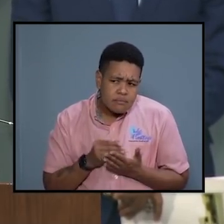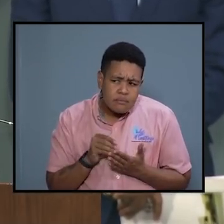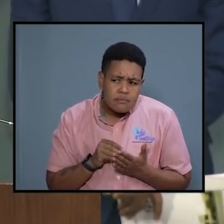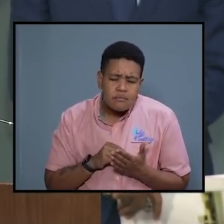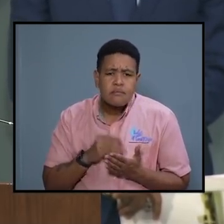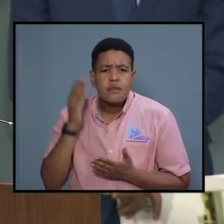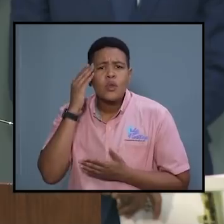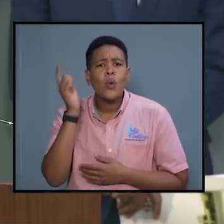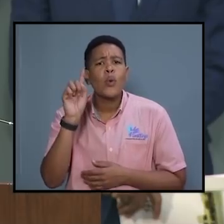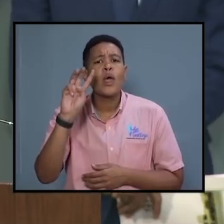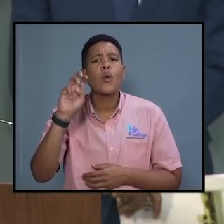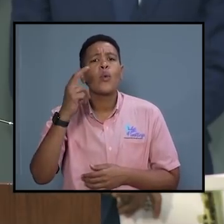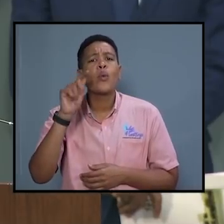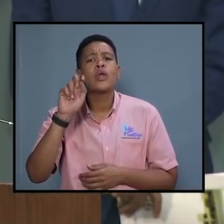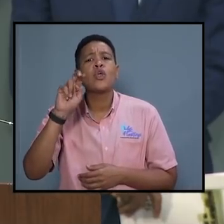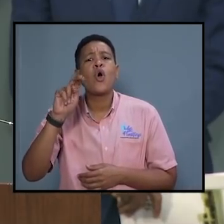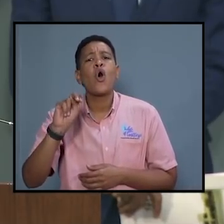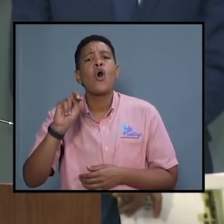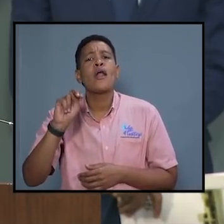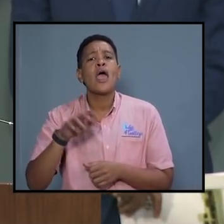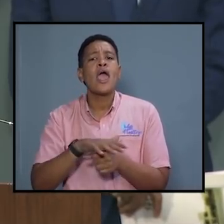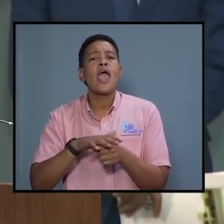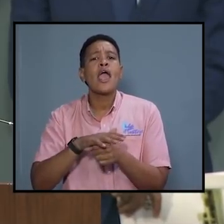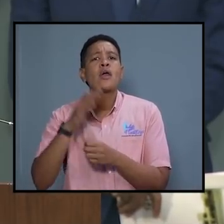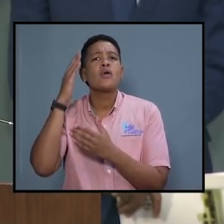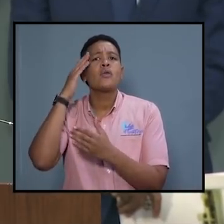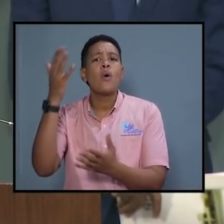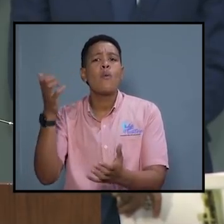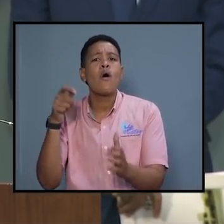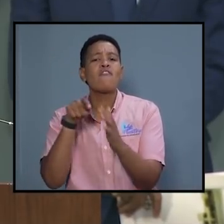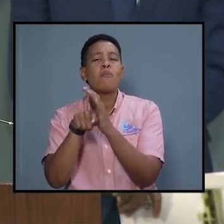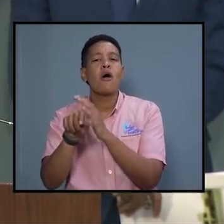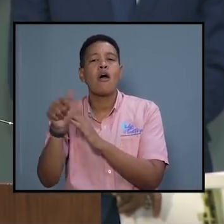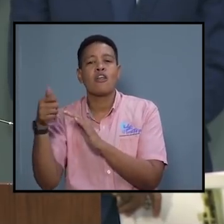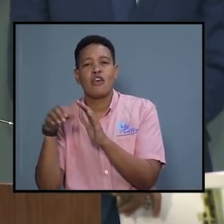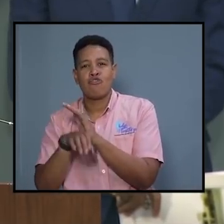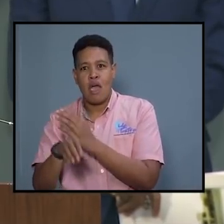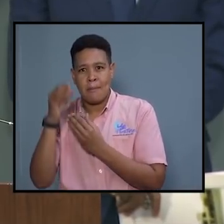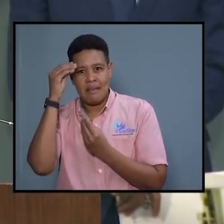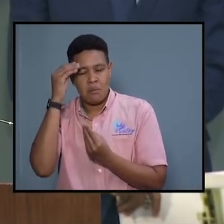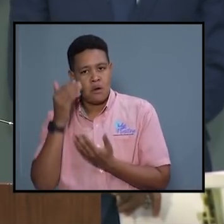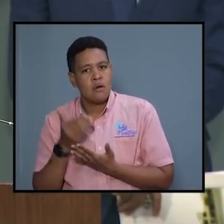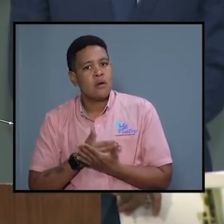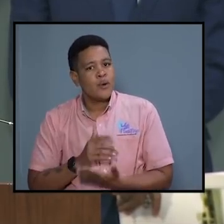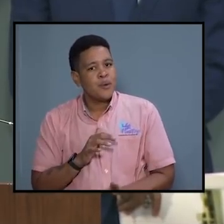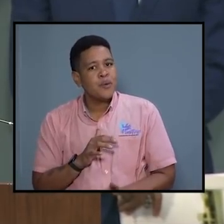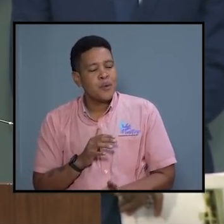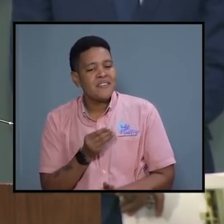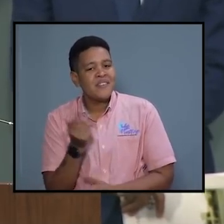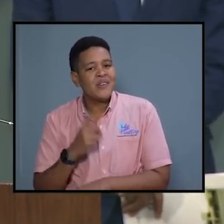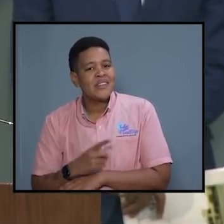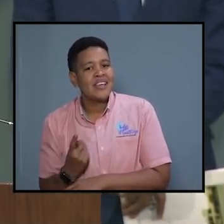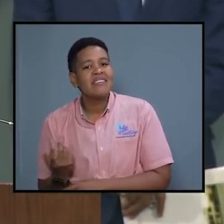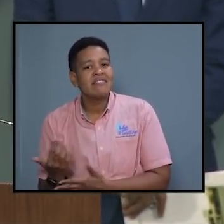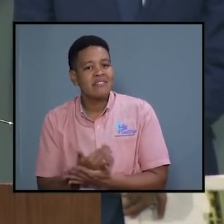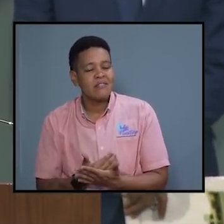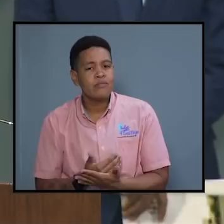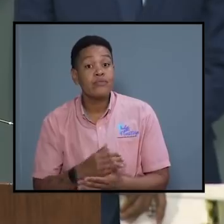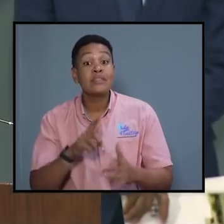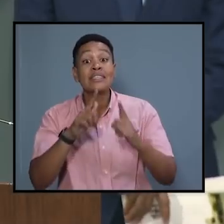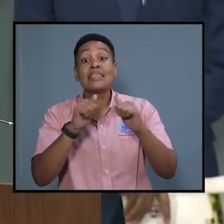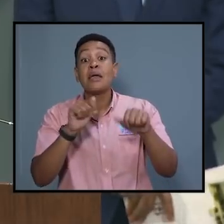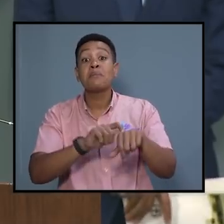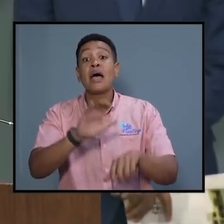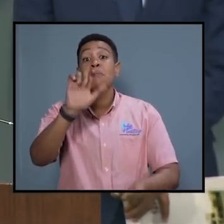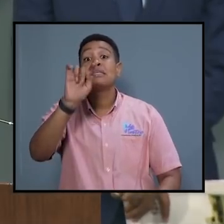the Whithorn area who were wanted for murder and other crimes. At the same time, our gang unit within